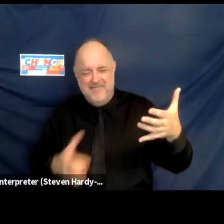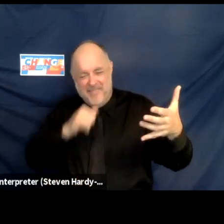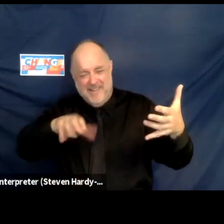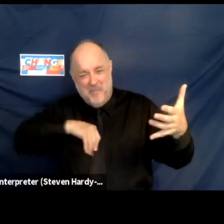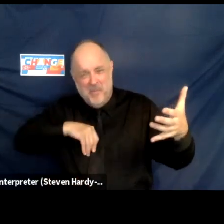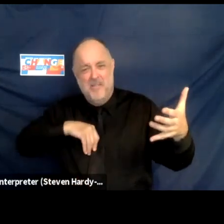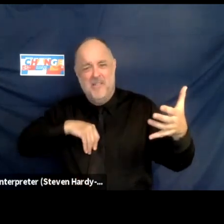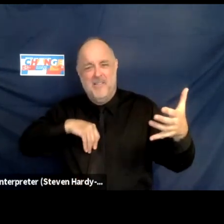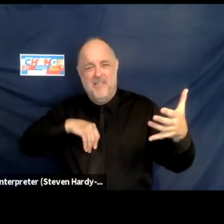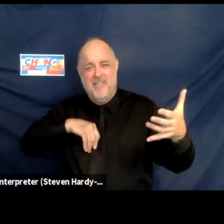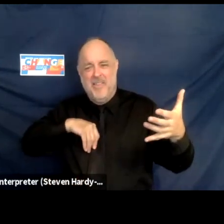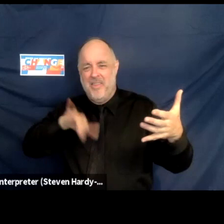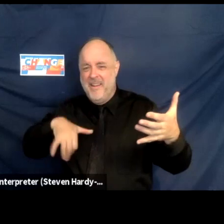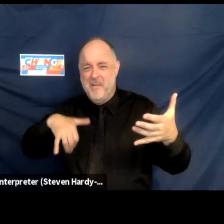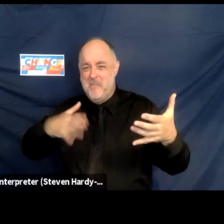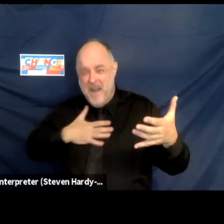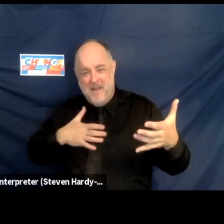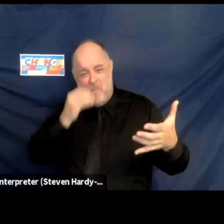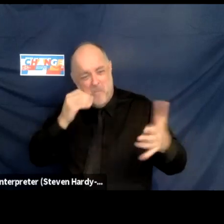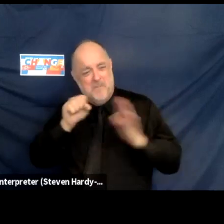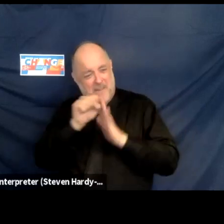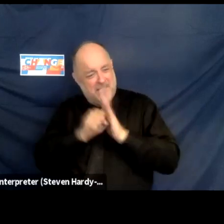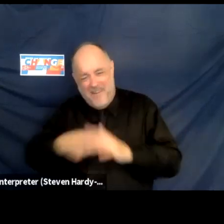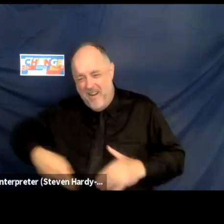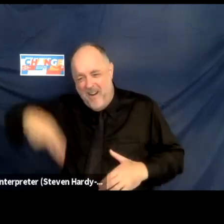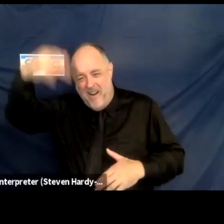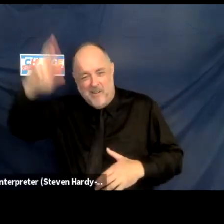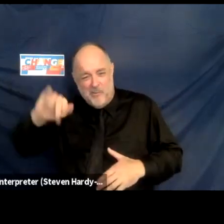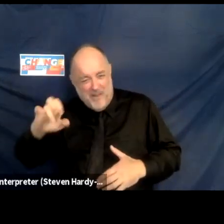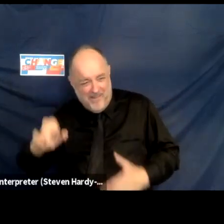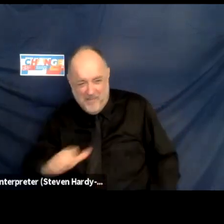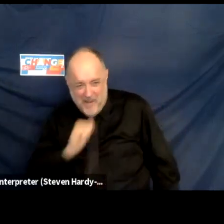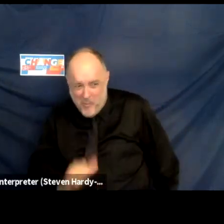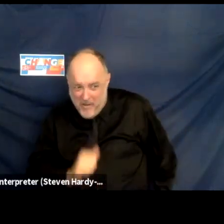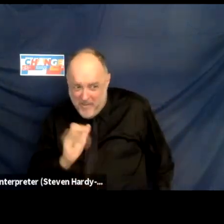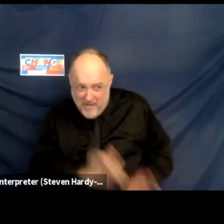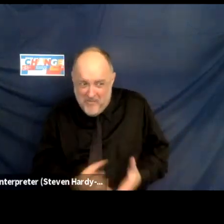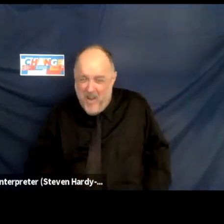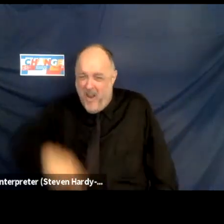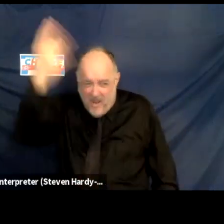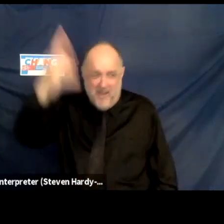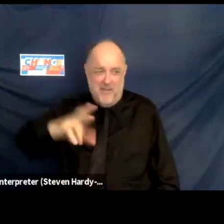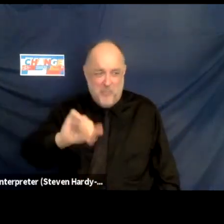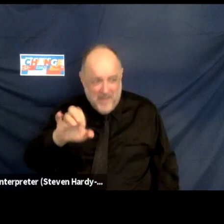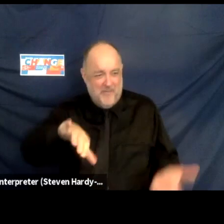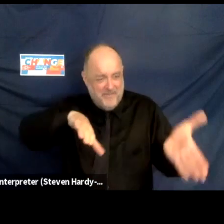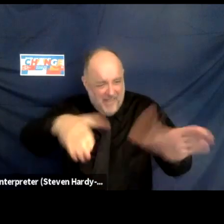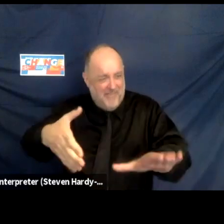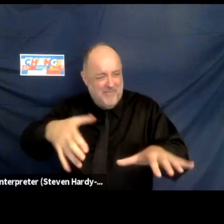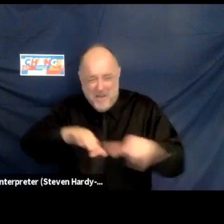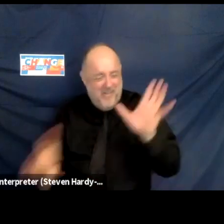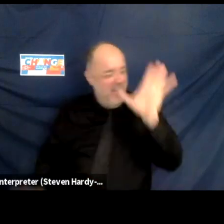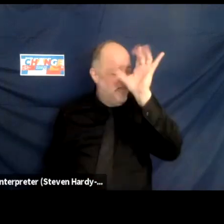fatalities in the nation. That's not something you can be proud of. The package increased funding for pedestrian